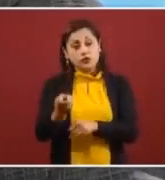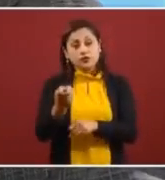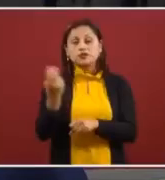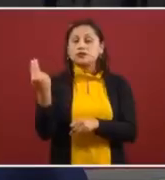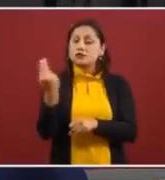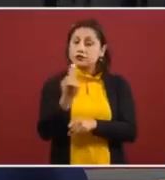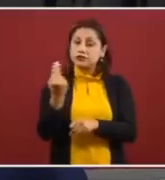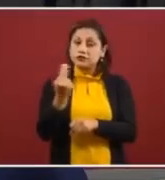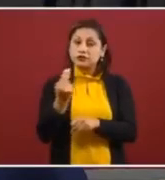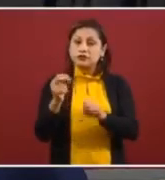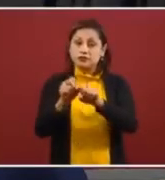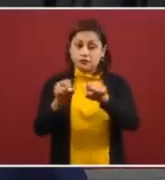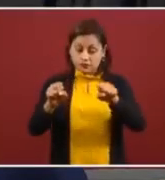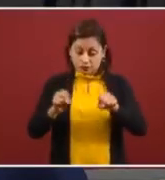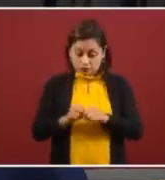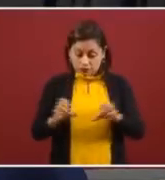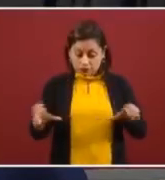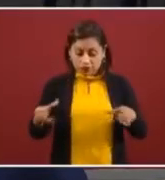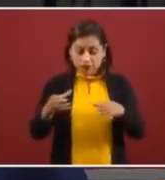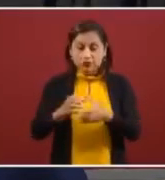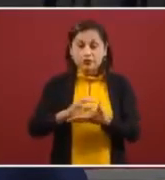population.